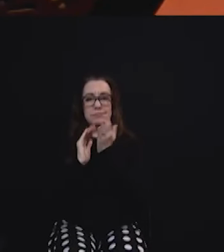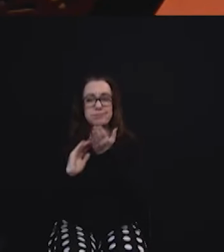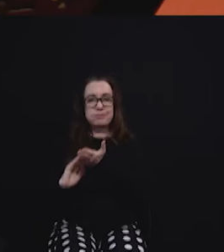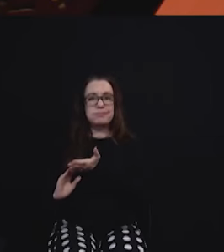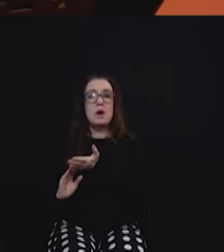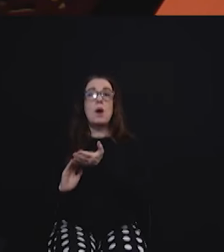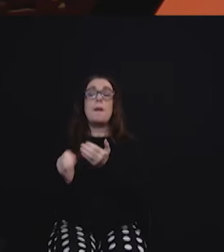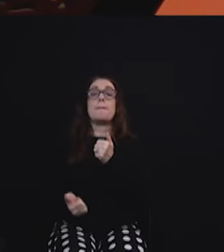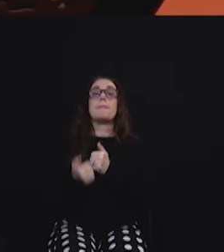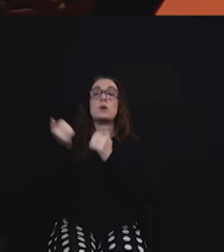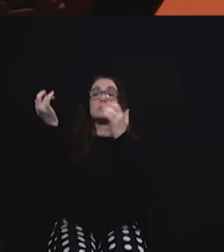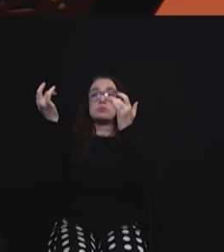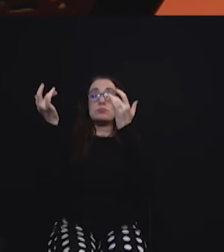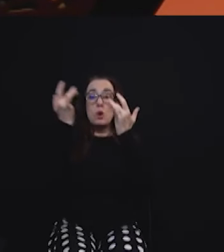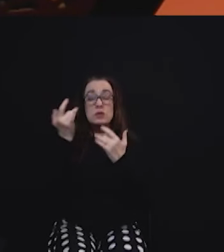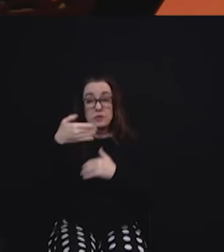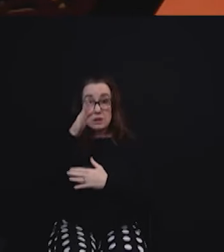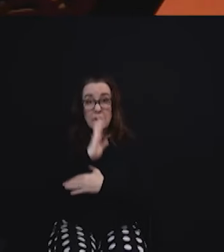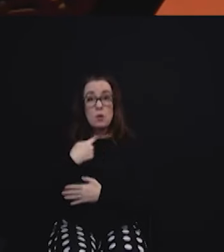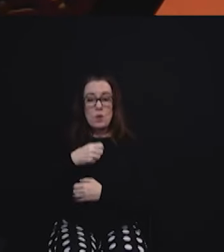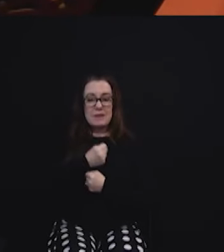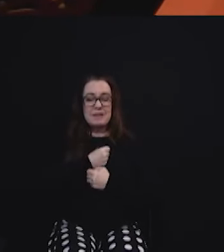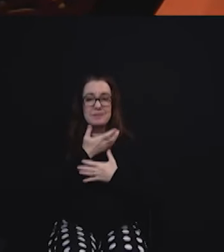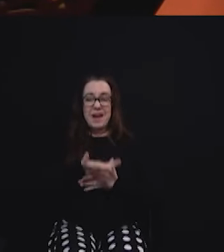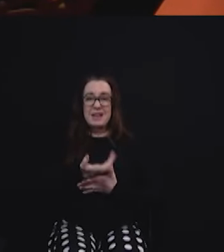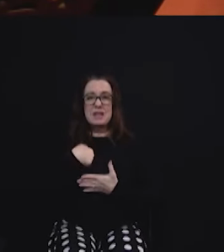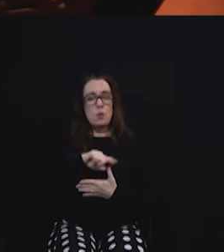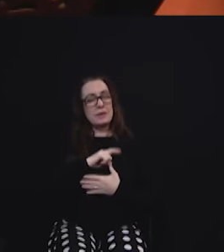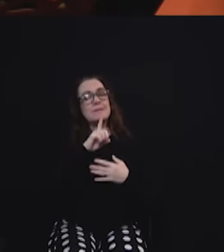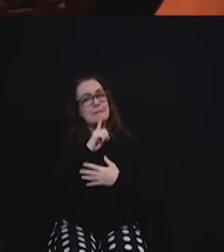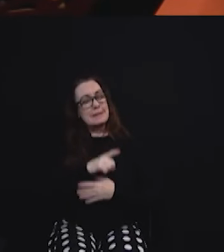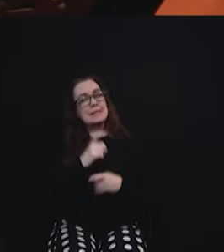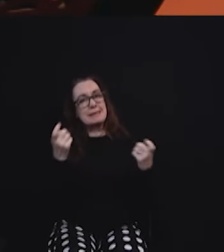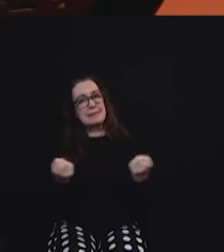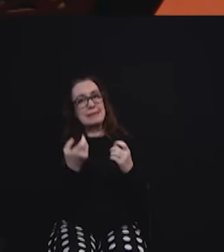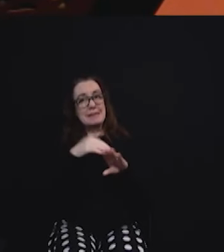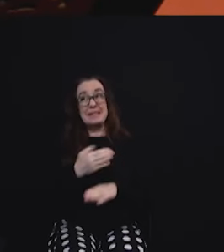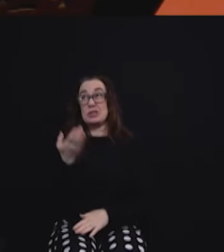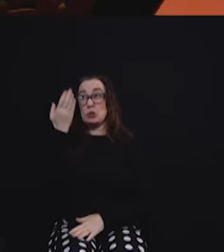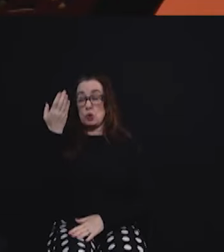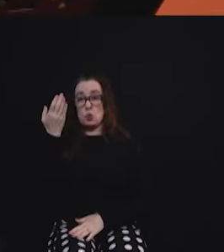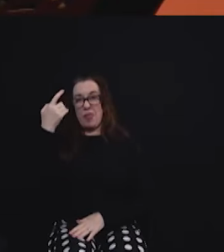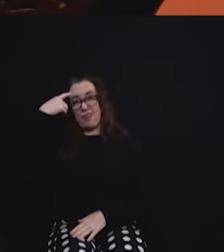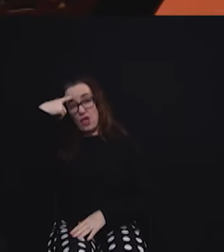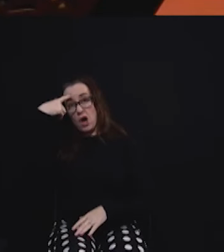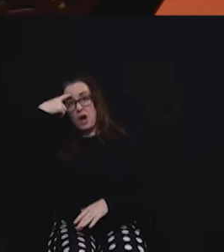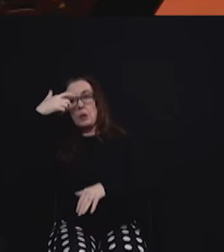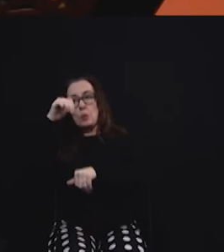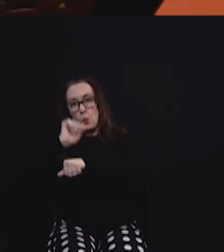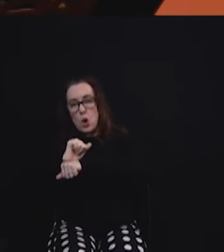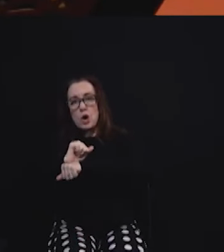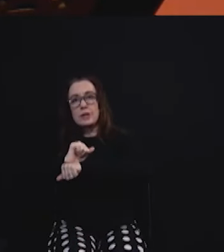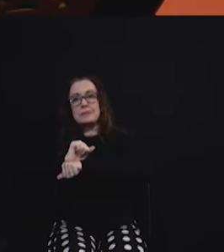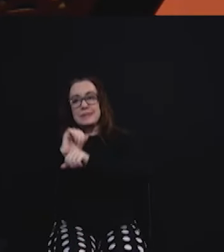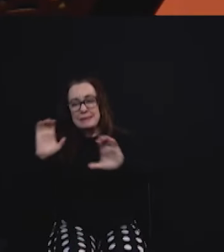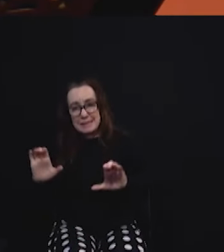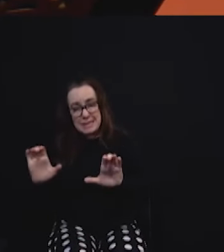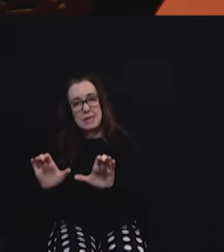Most merciful God, we confess that we have sinned against you in thought, word, and